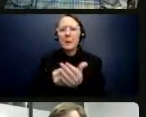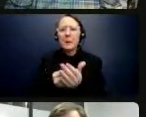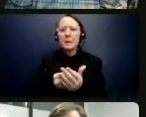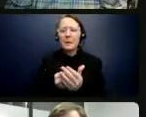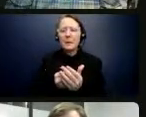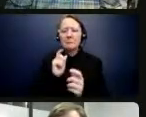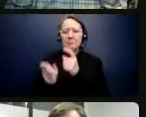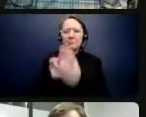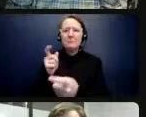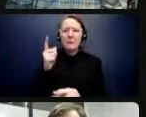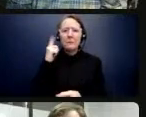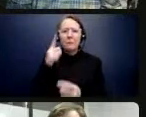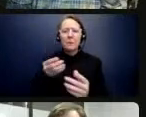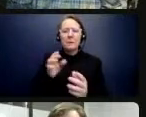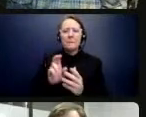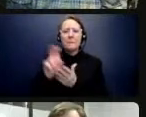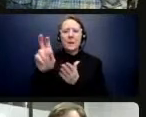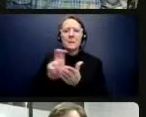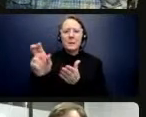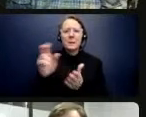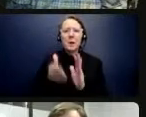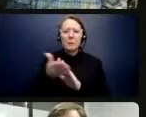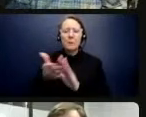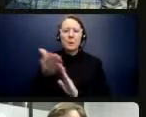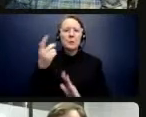fund operations on this.